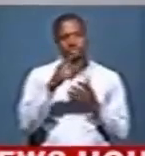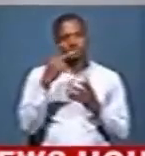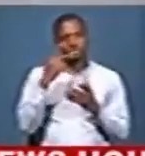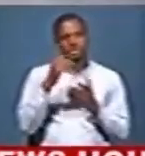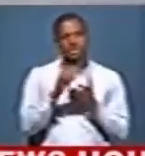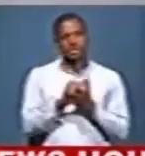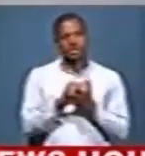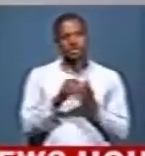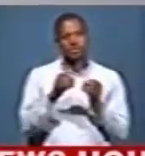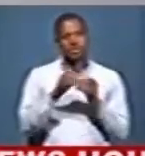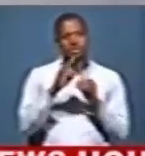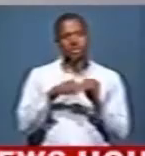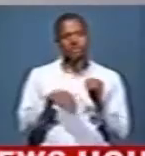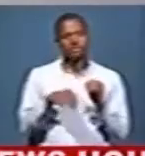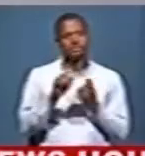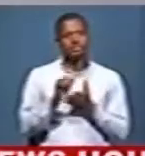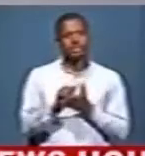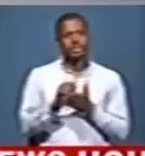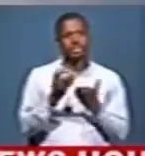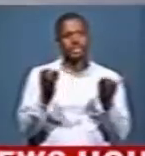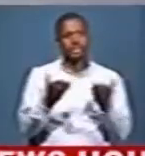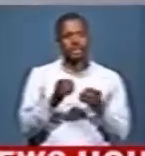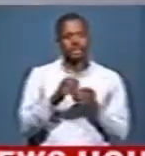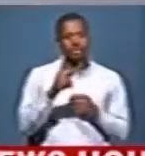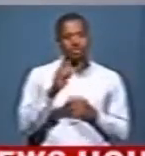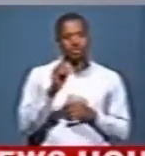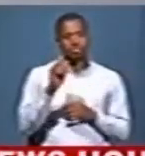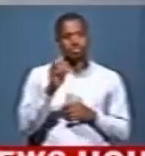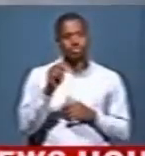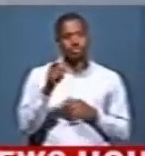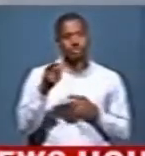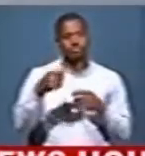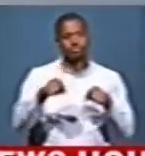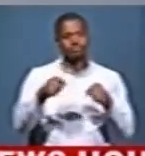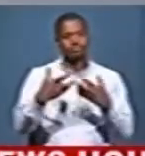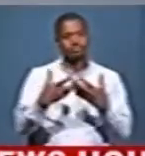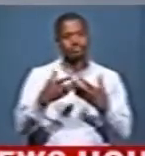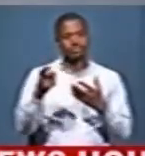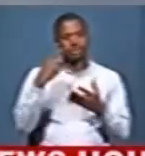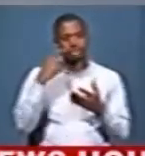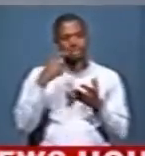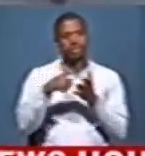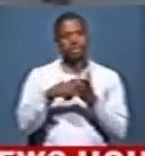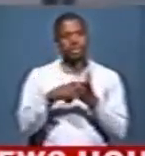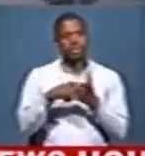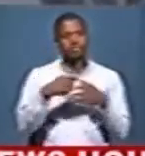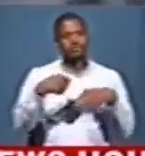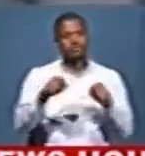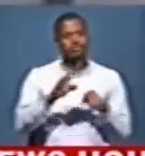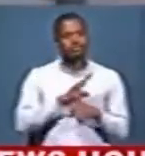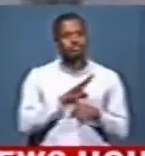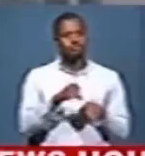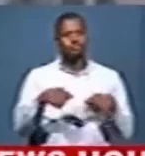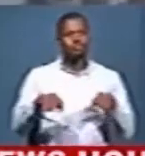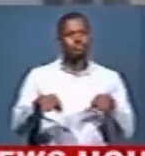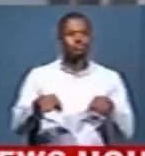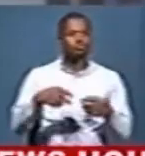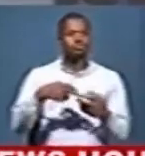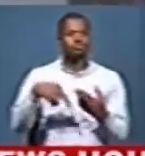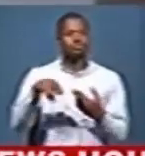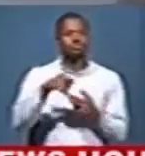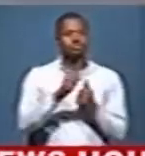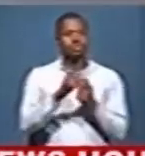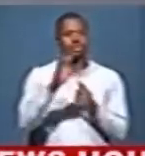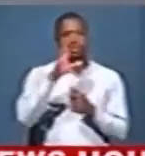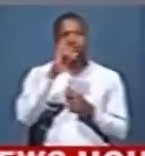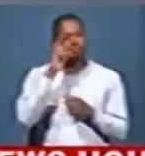suggest more than a million. Here in Cotonou, the Okada riders are recognized. They ride confidently in town without looking